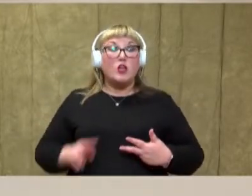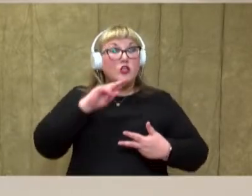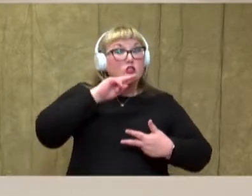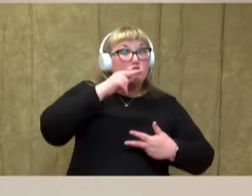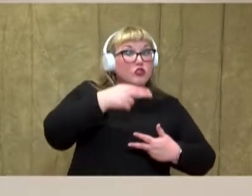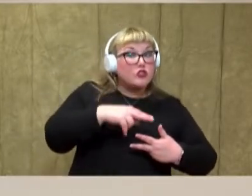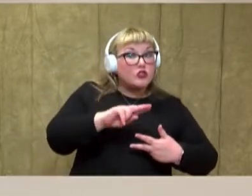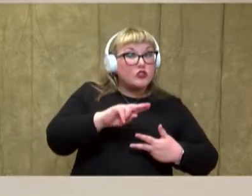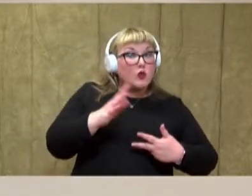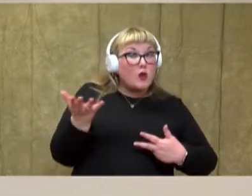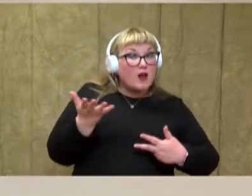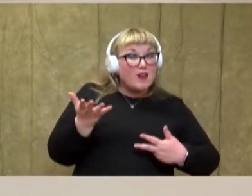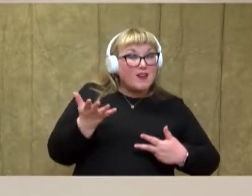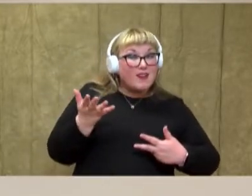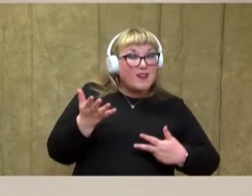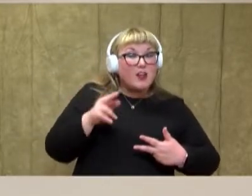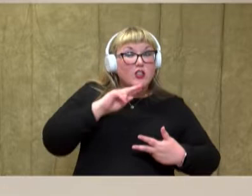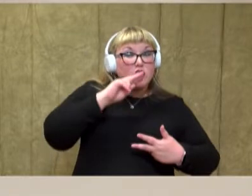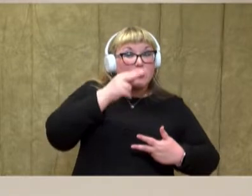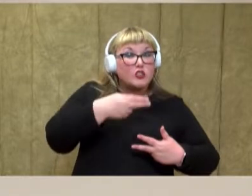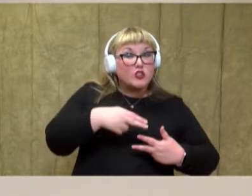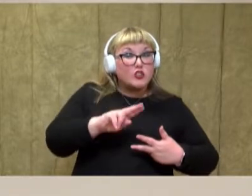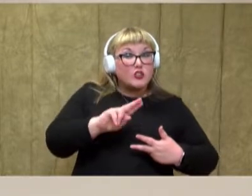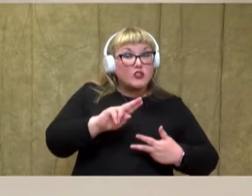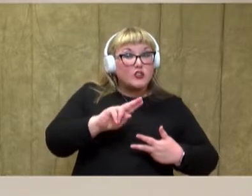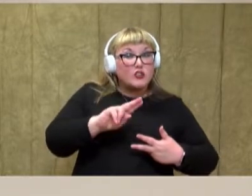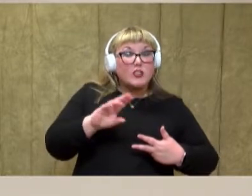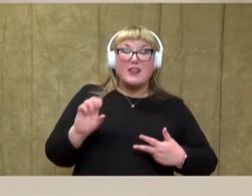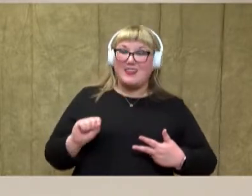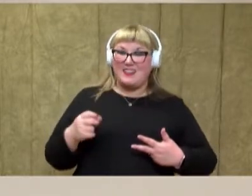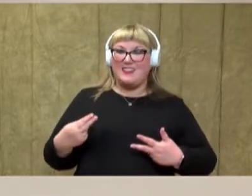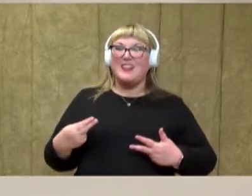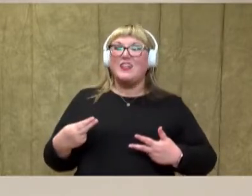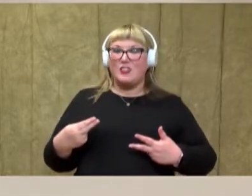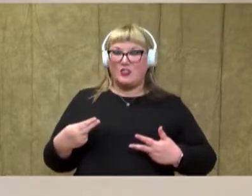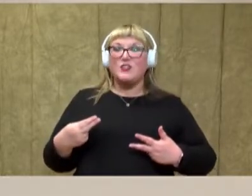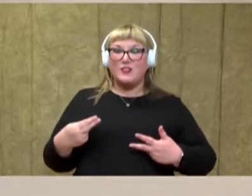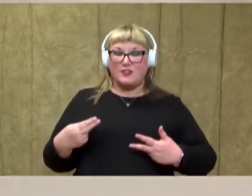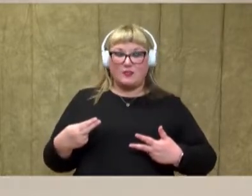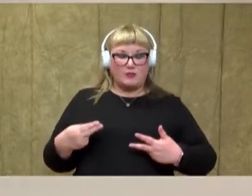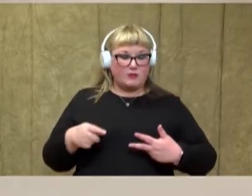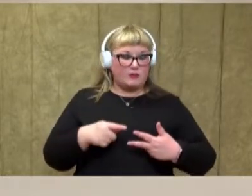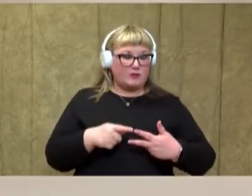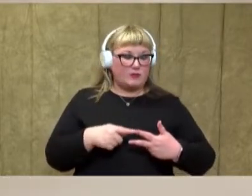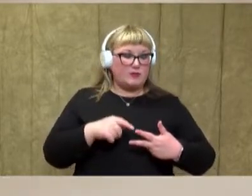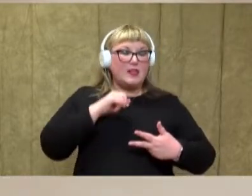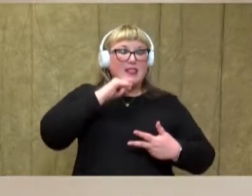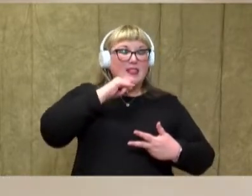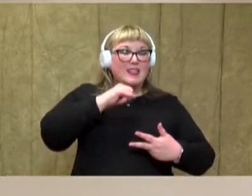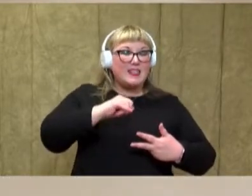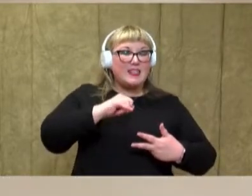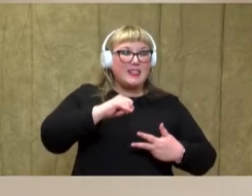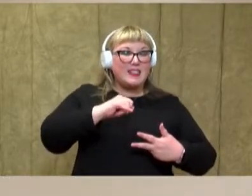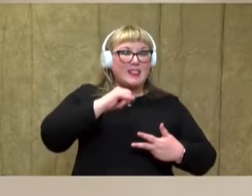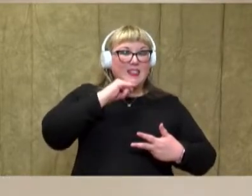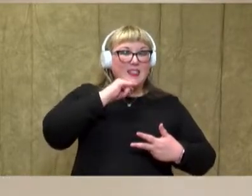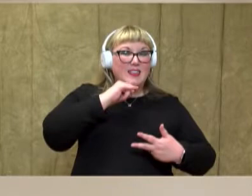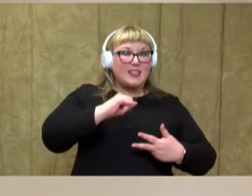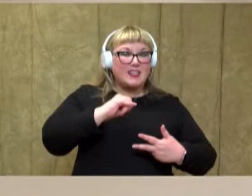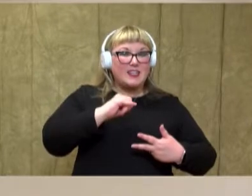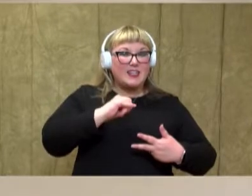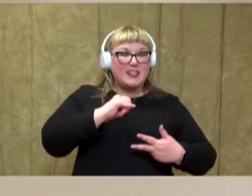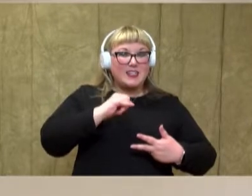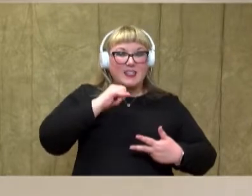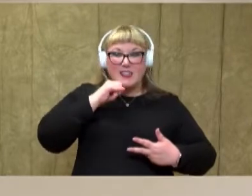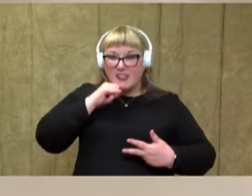Sh, absolutely, I hear the digraph, S-H. Let's keep going. Sh-ip,